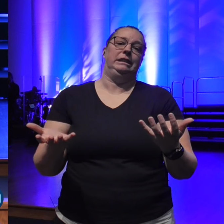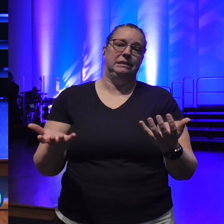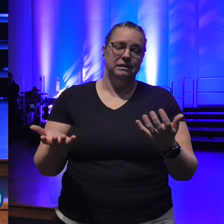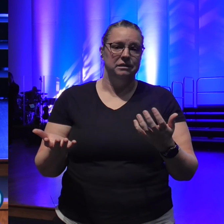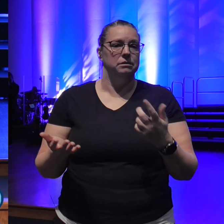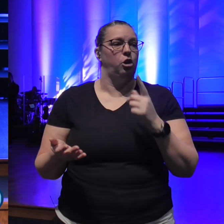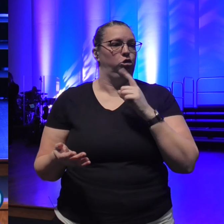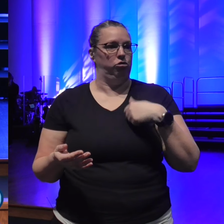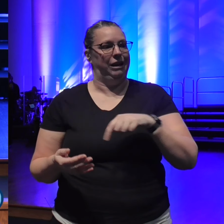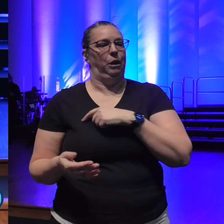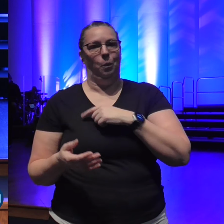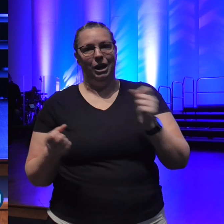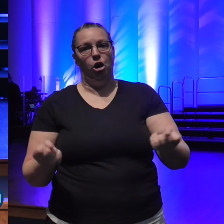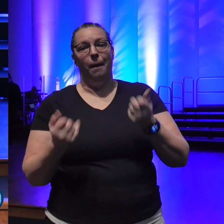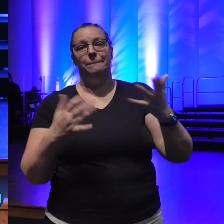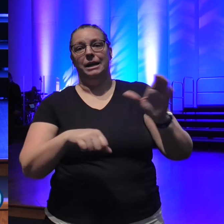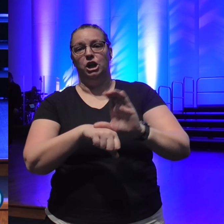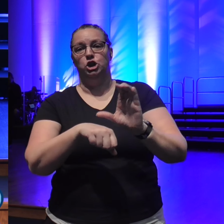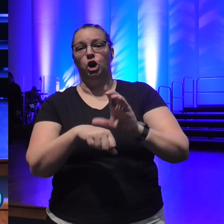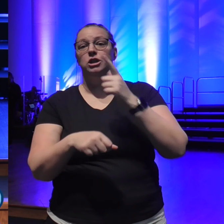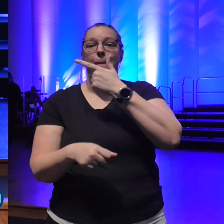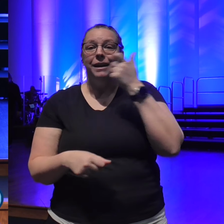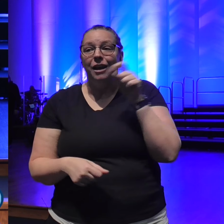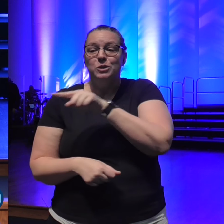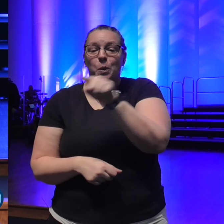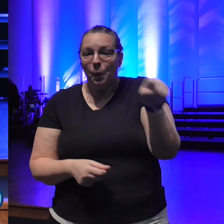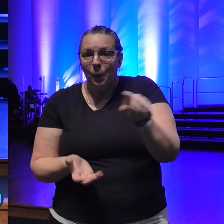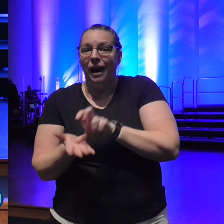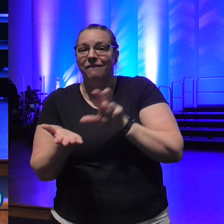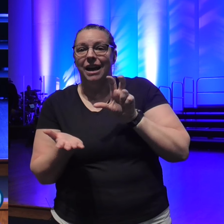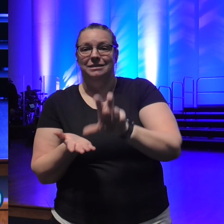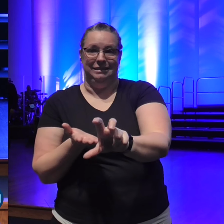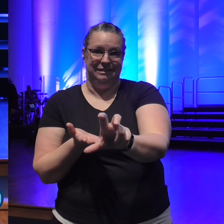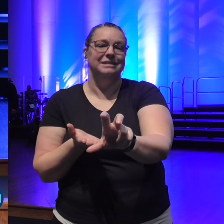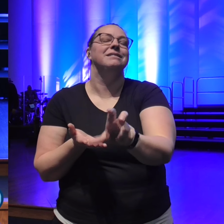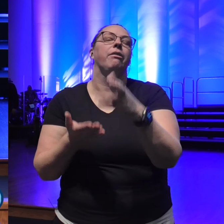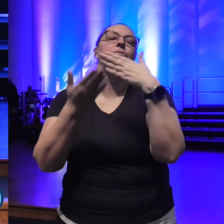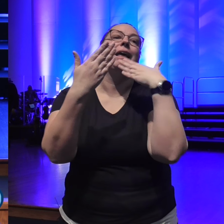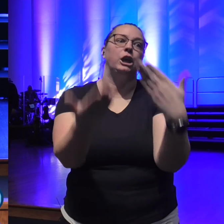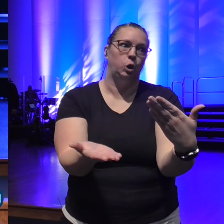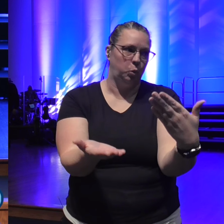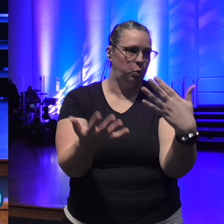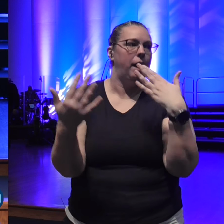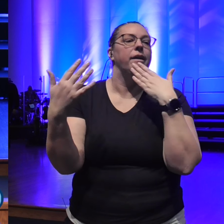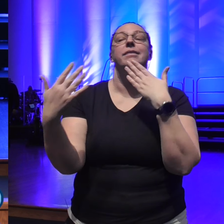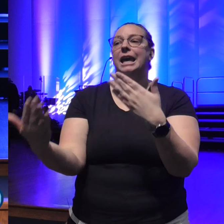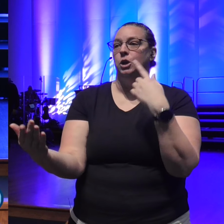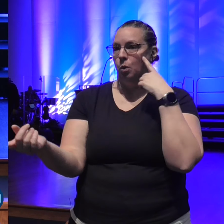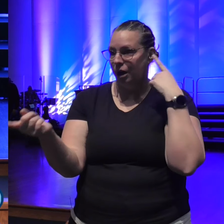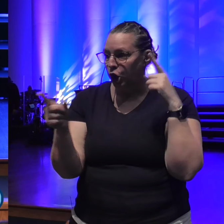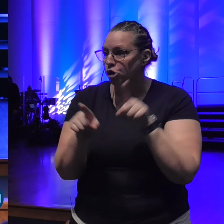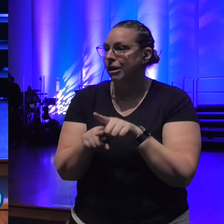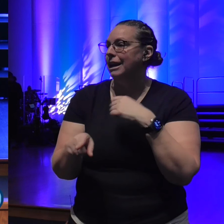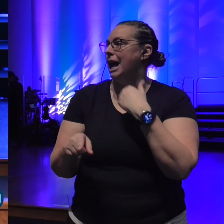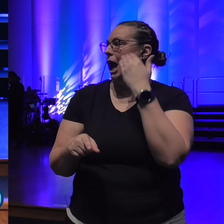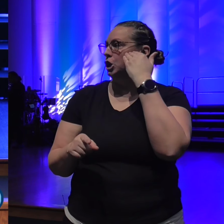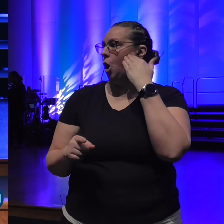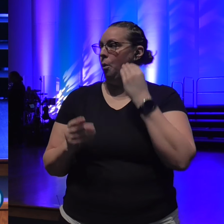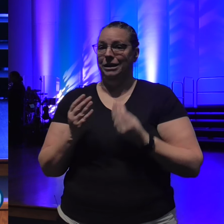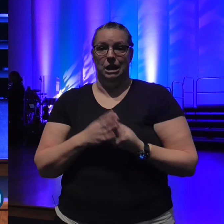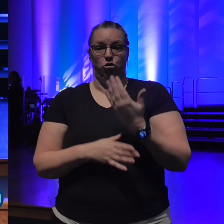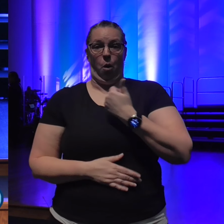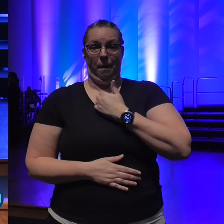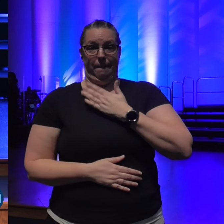is an abundant church because you invest in it. Thank you, thank you, thank you. Thank you. I agree. And I also know that as I grow in